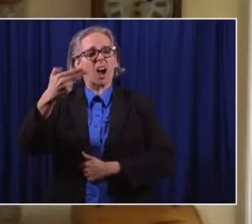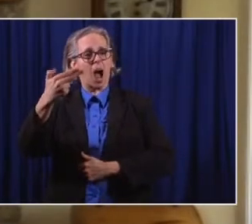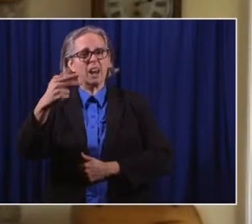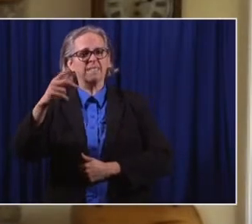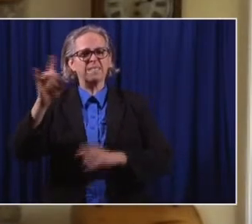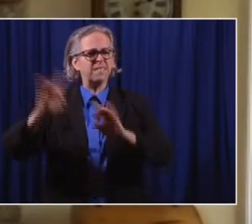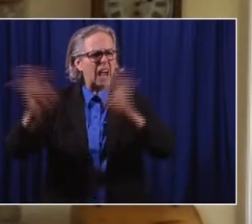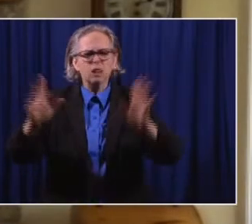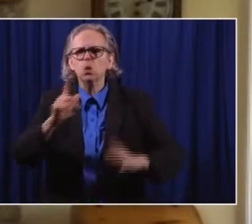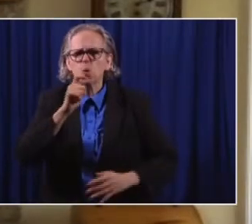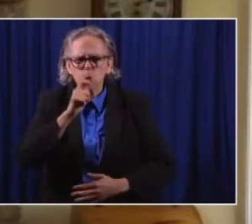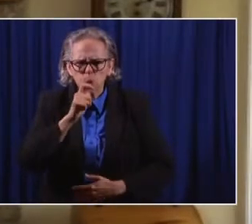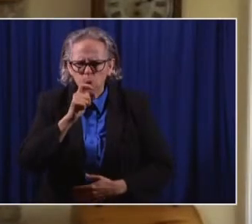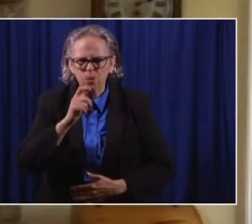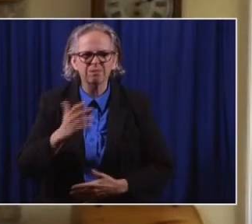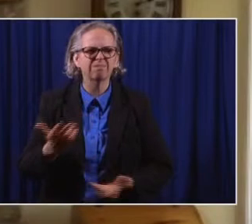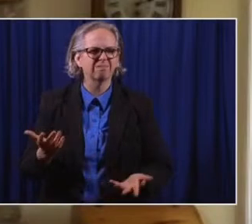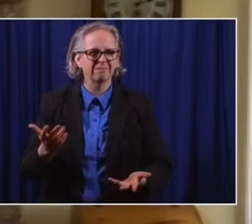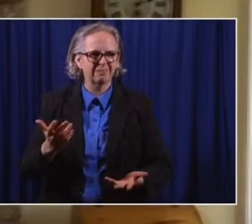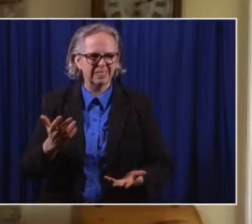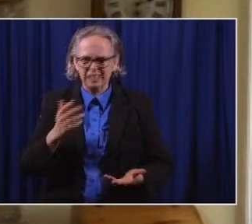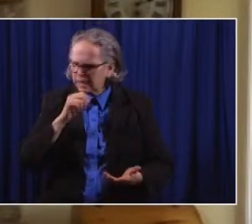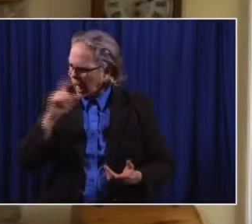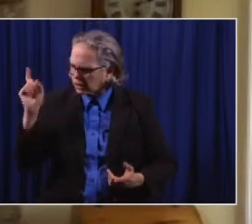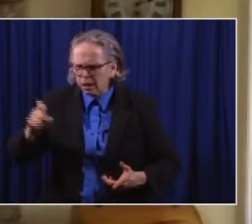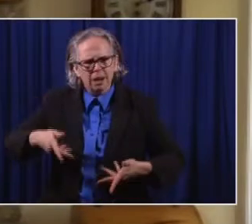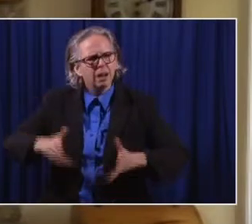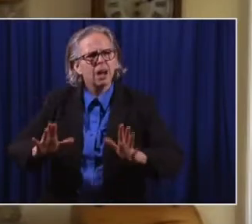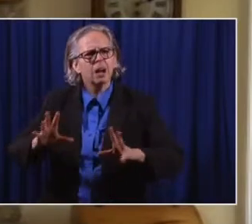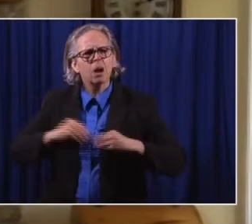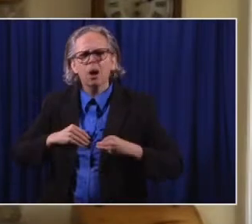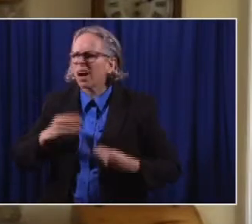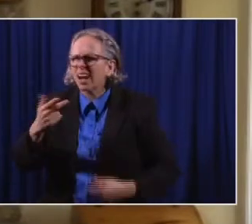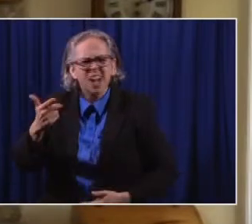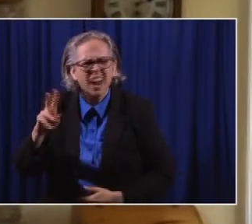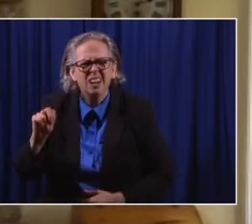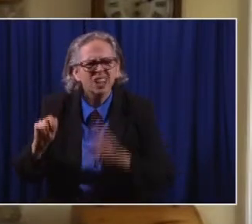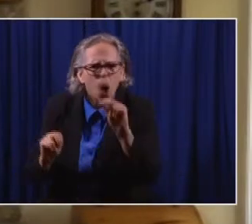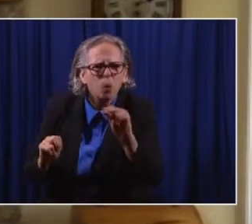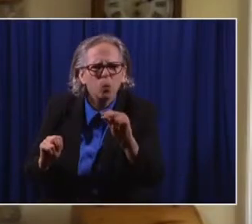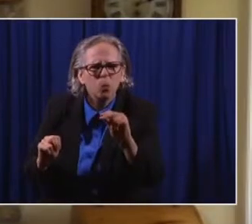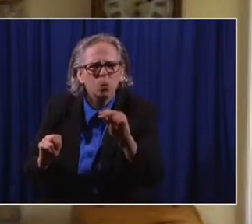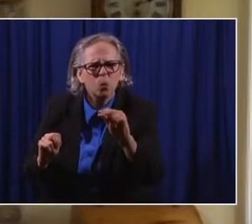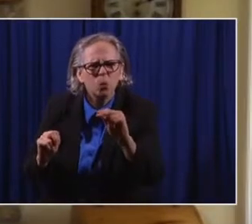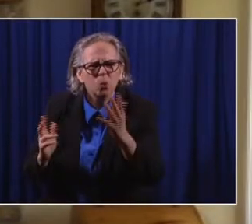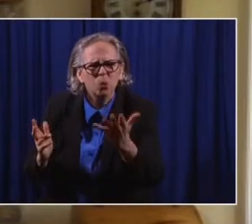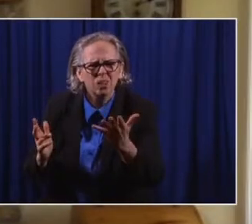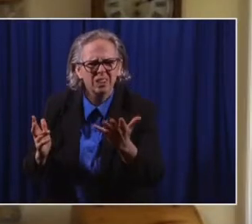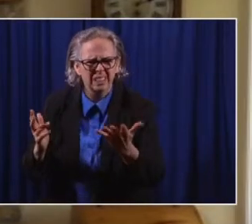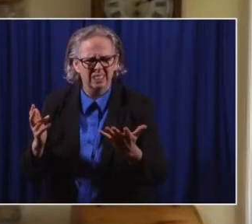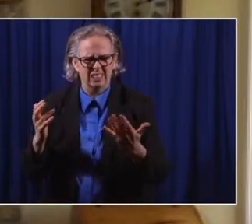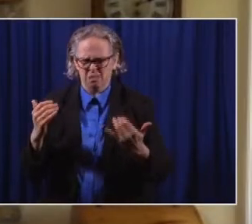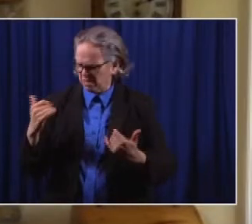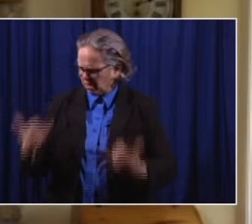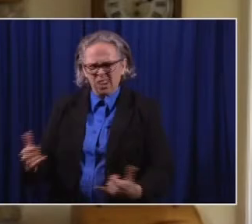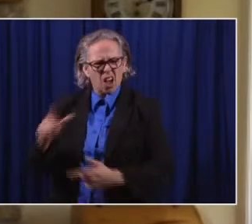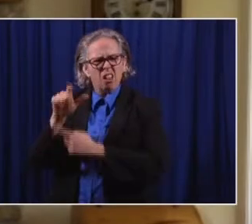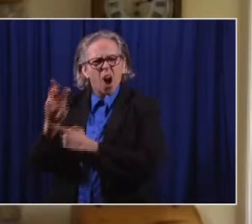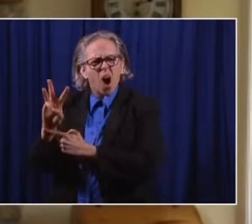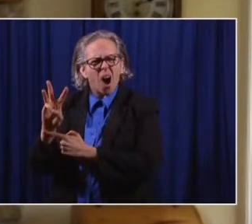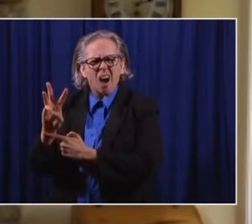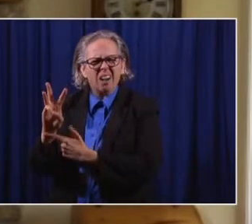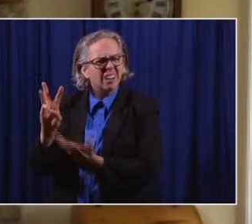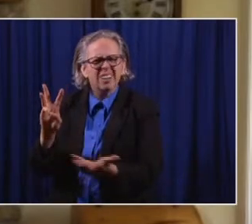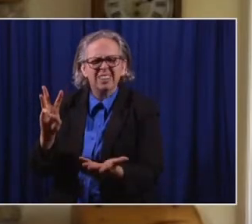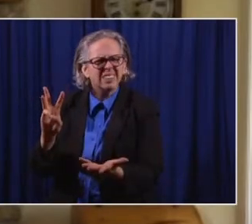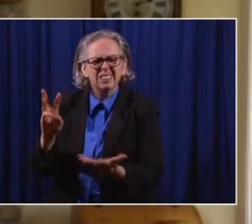anyway. Already they cannot have a gun. Current law clearly is not tough enough, since these individuals continue